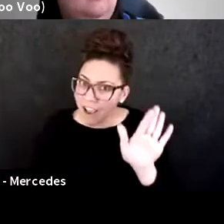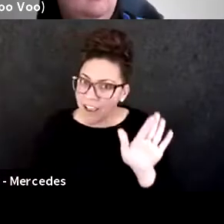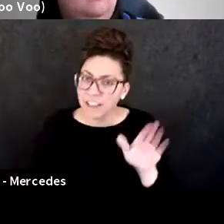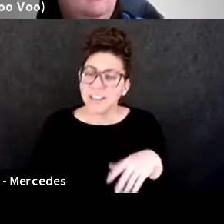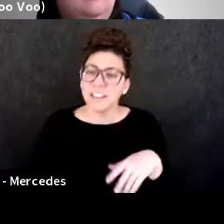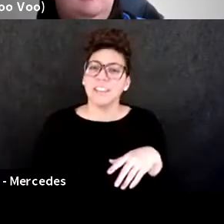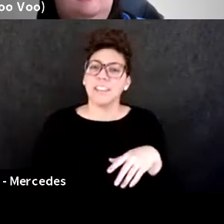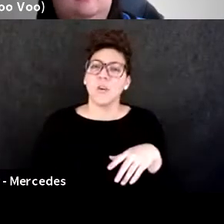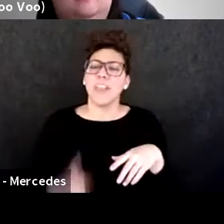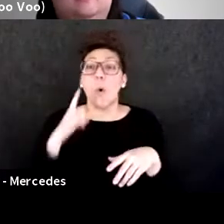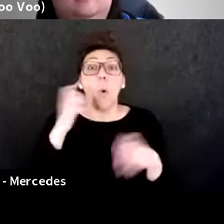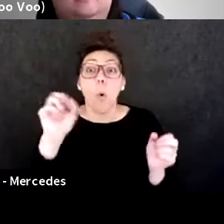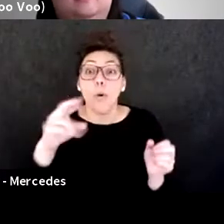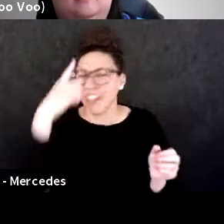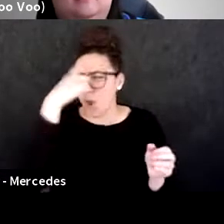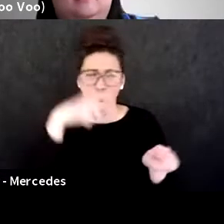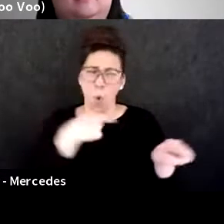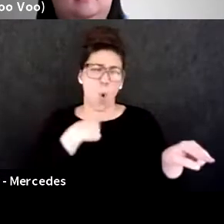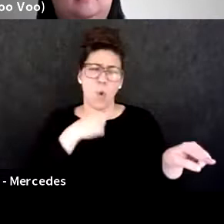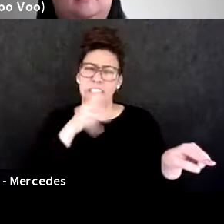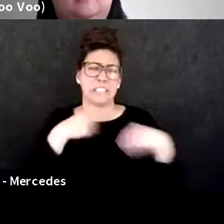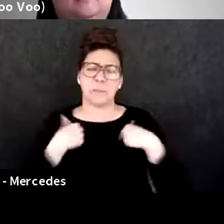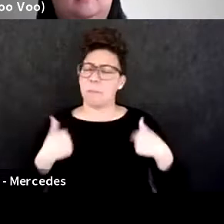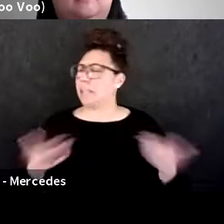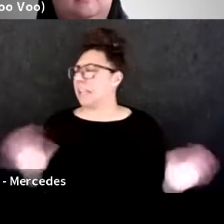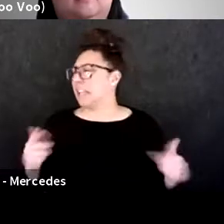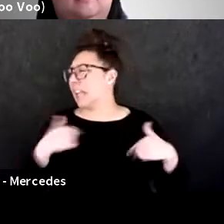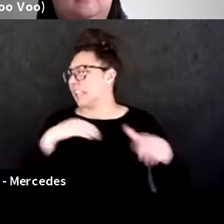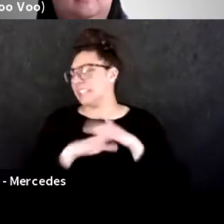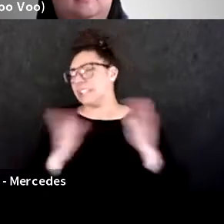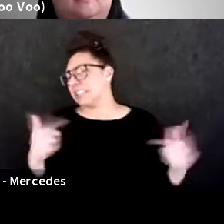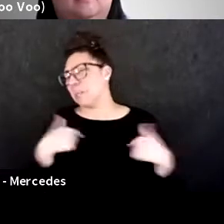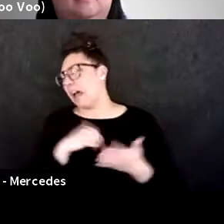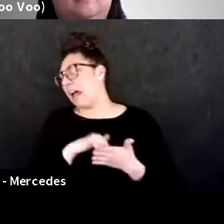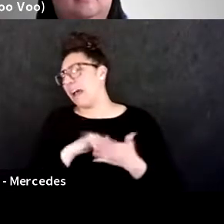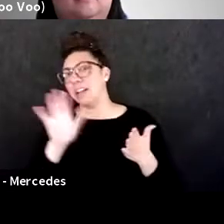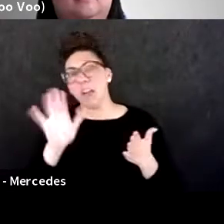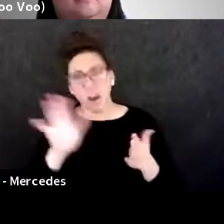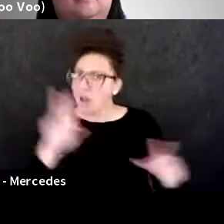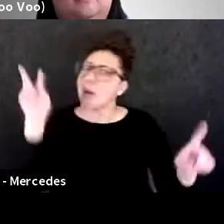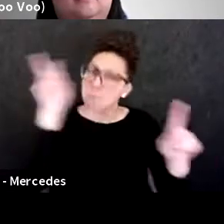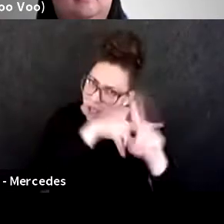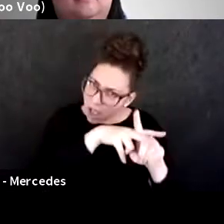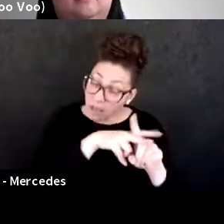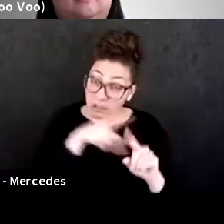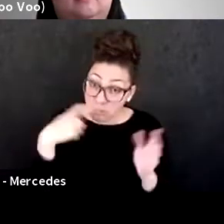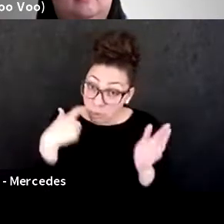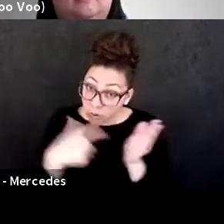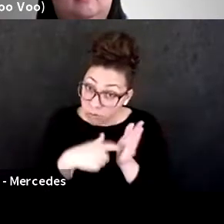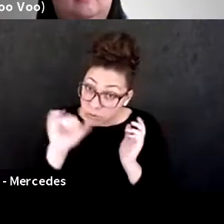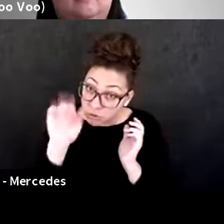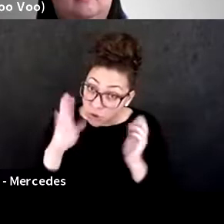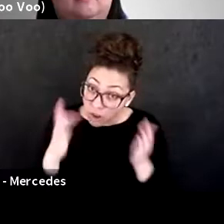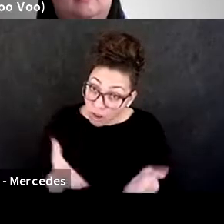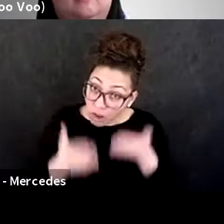apply. The other is that when you see a job announcement, if as long as you meet the minimum